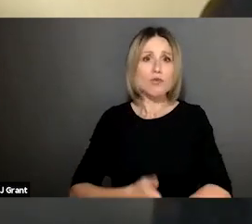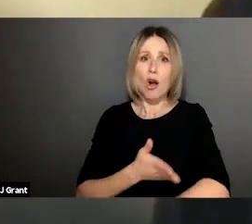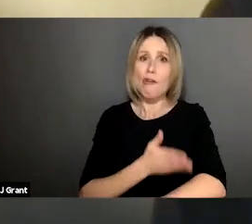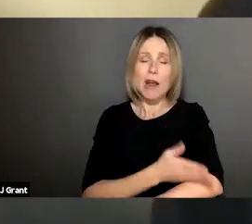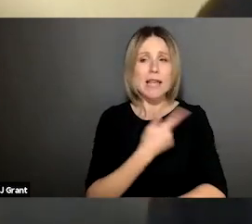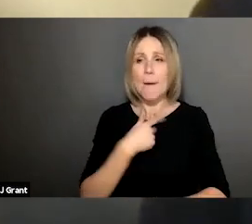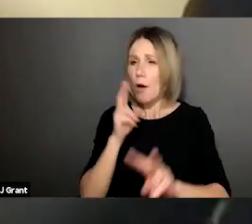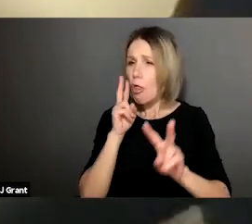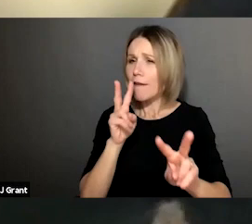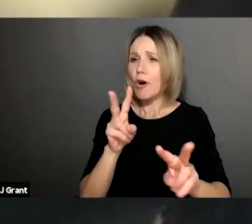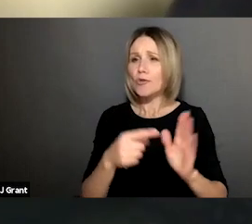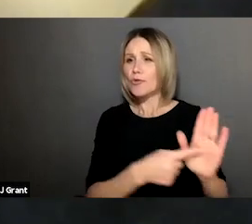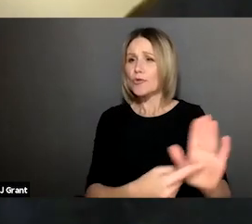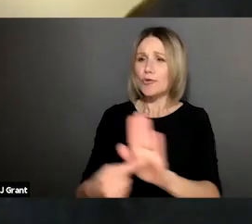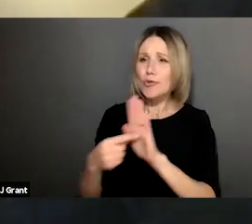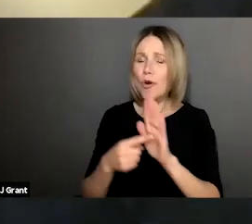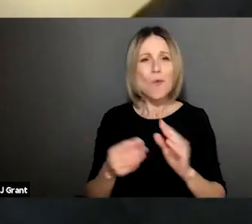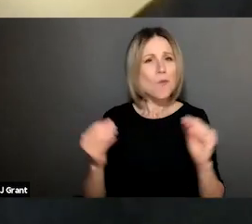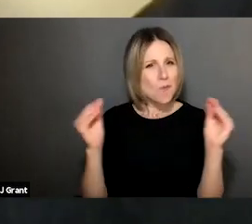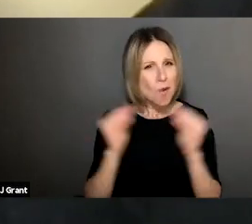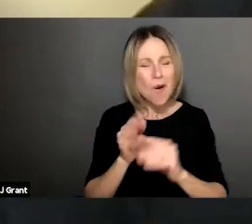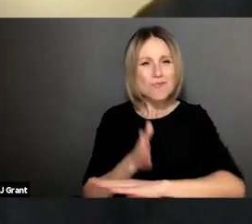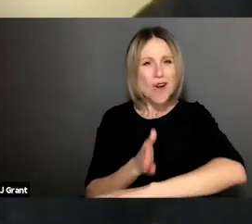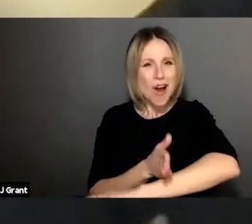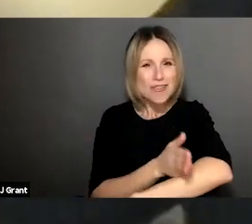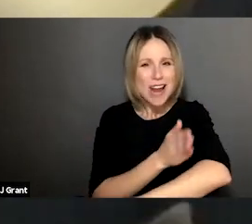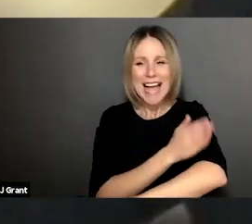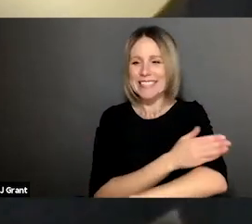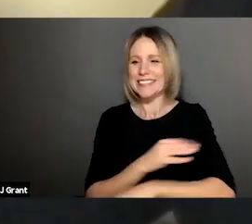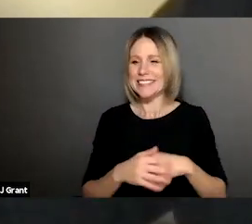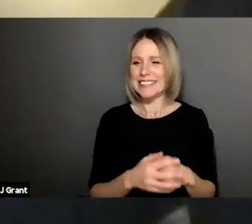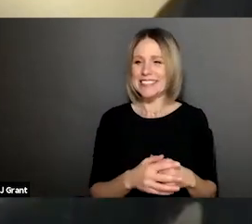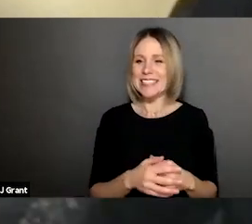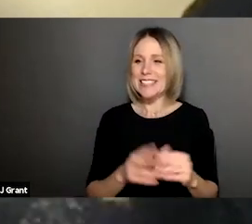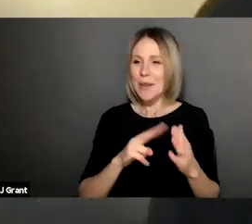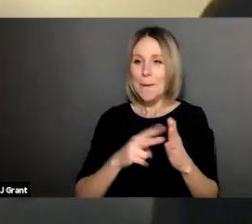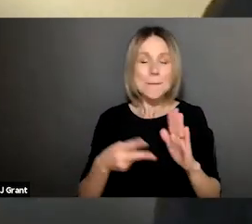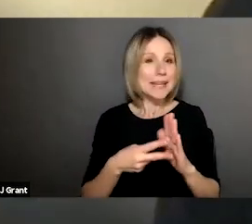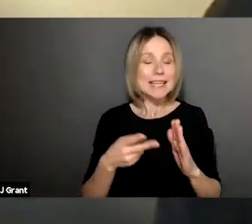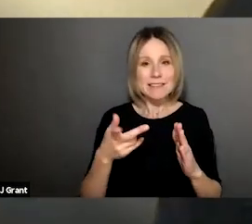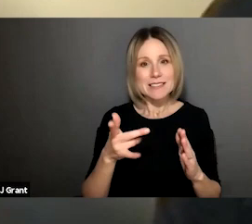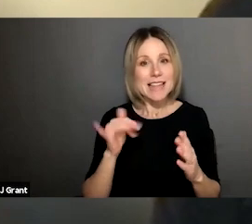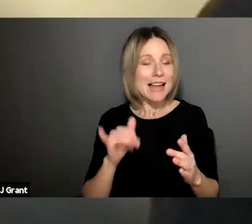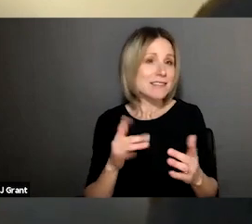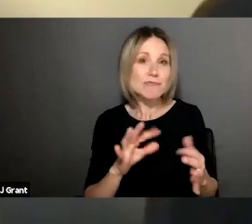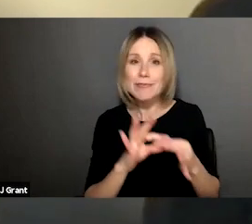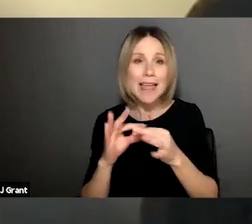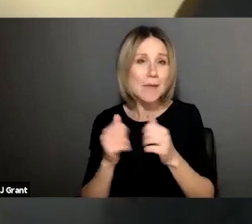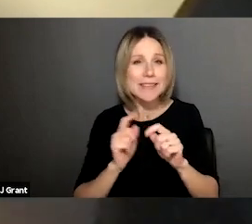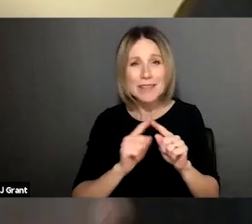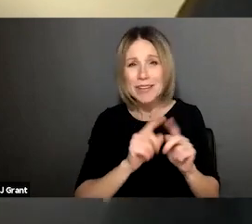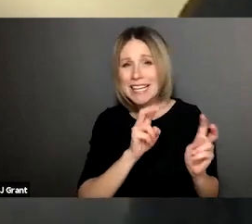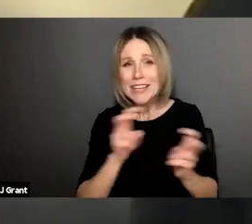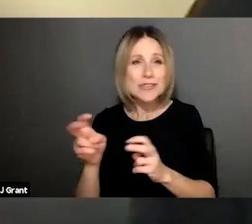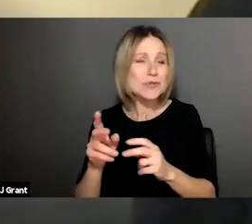progress as we move forward. That goes to issues of who's in the room and who gets to tell stories and who,